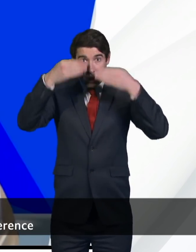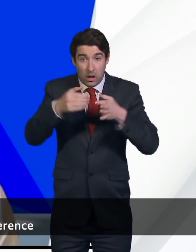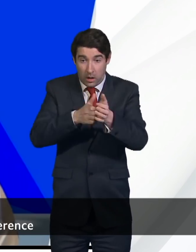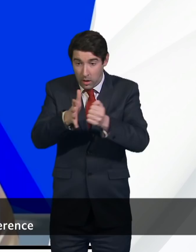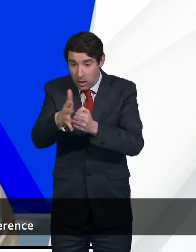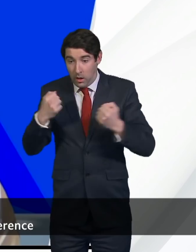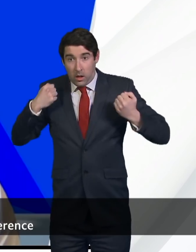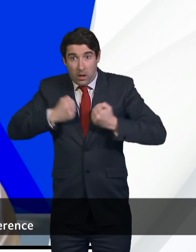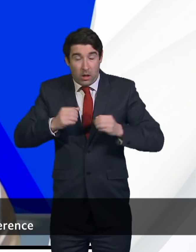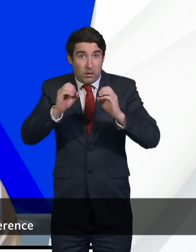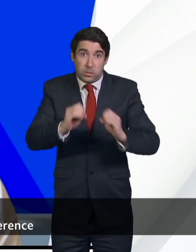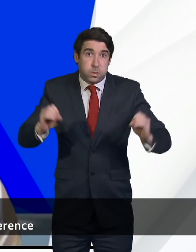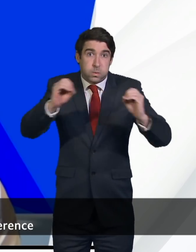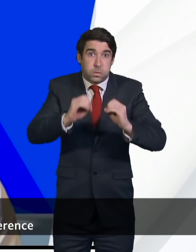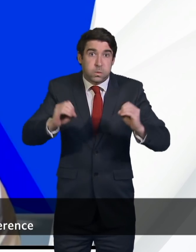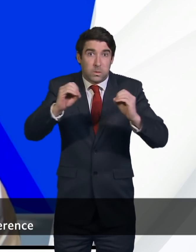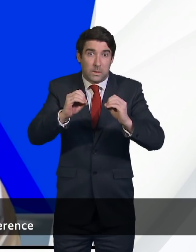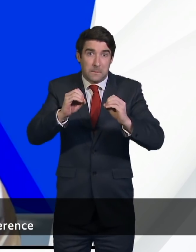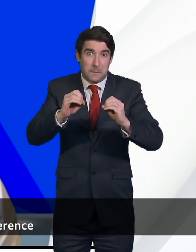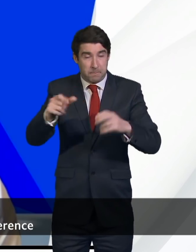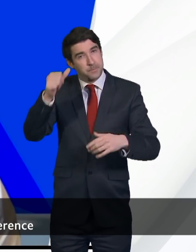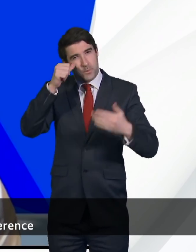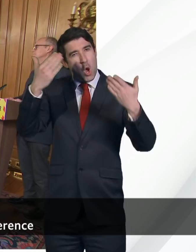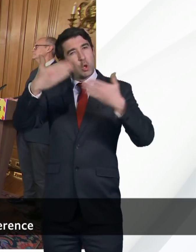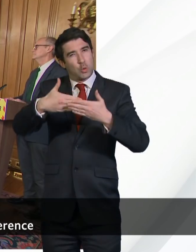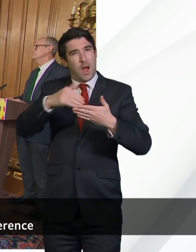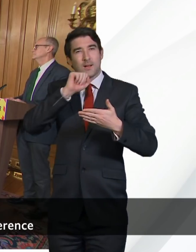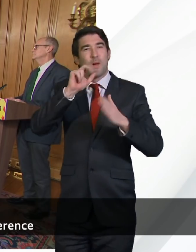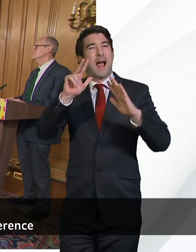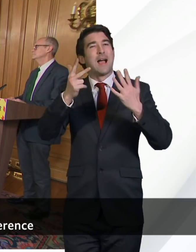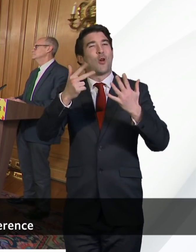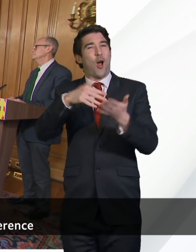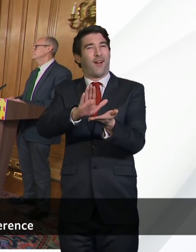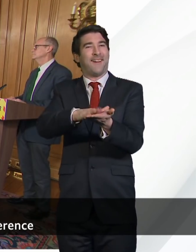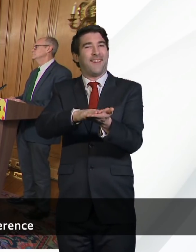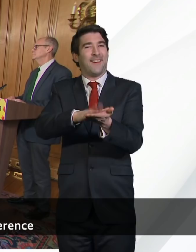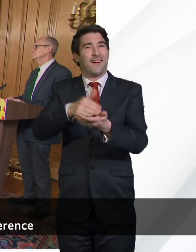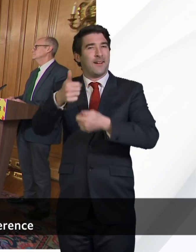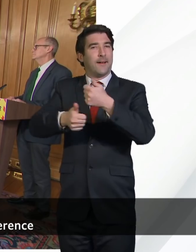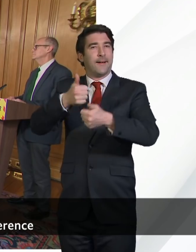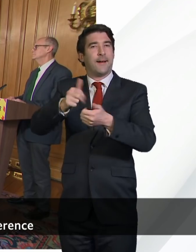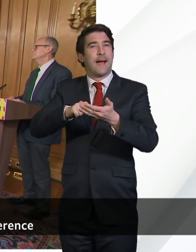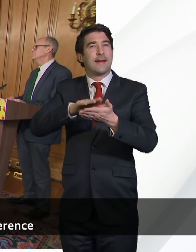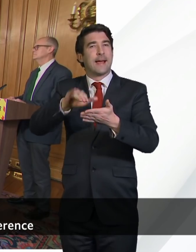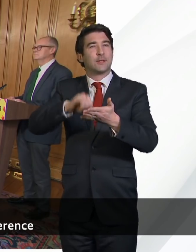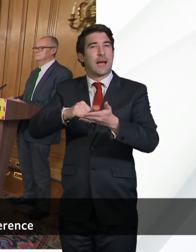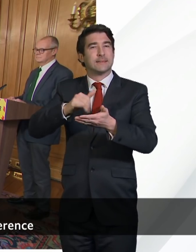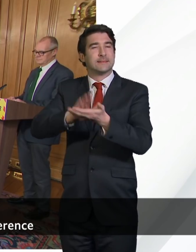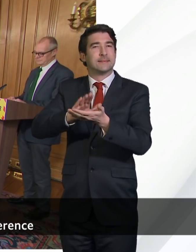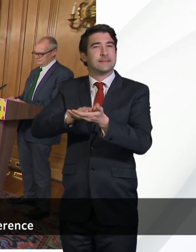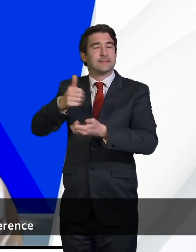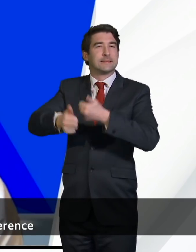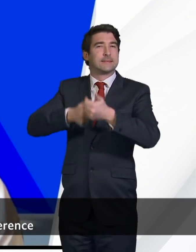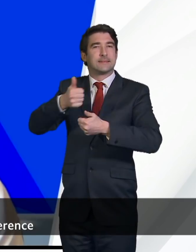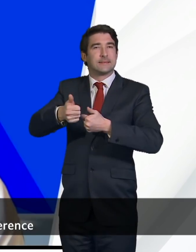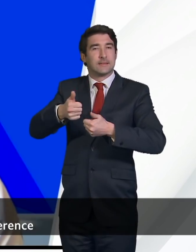around the country tonight will take part in the clap for our carers. But I wondered if today you could go further and commit to,